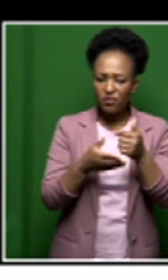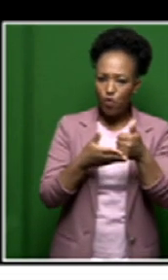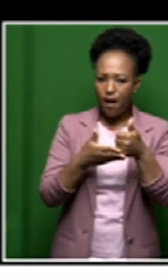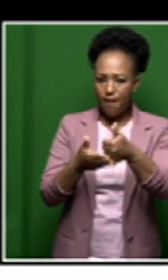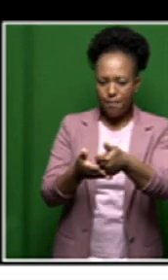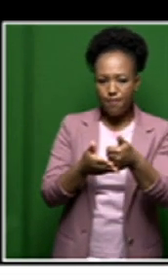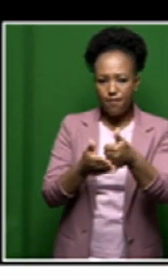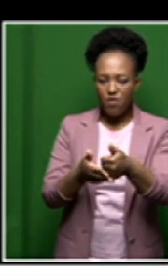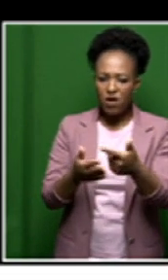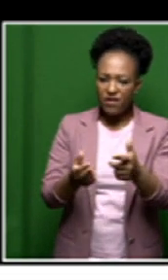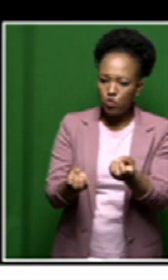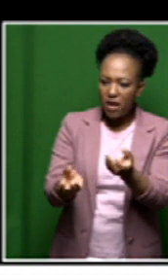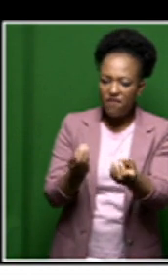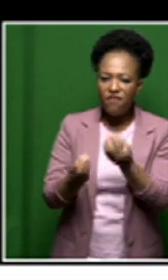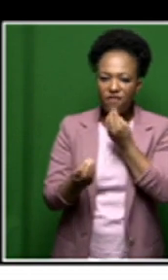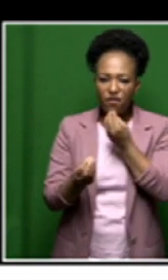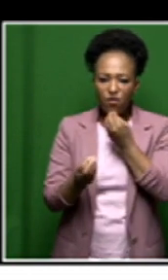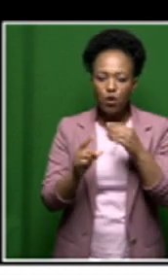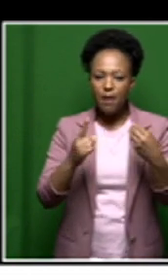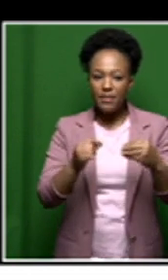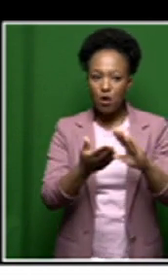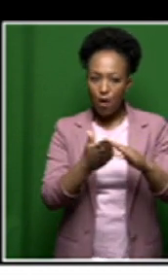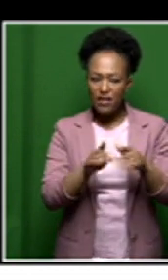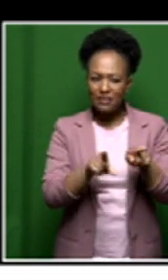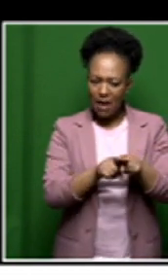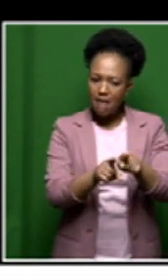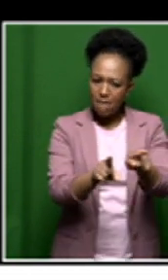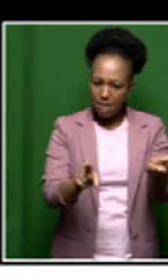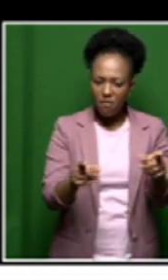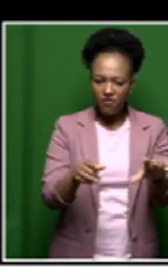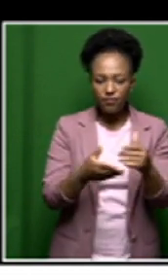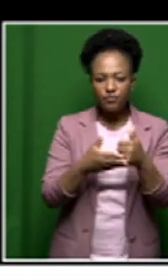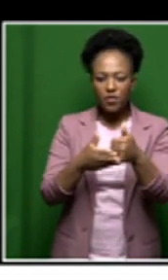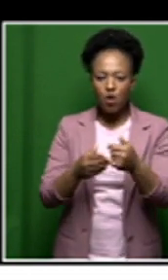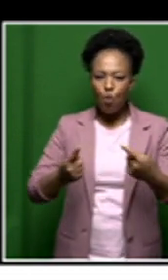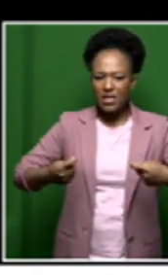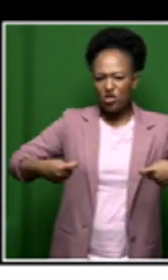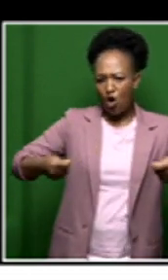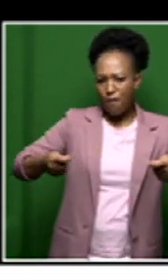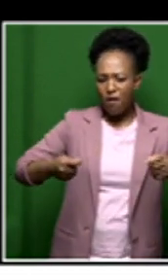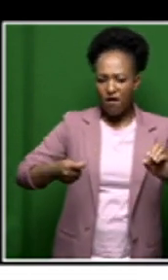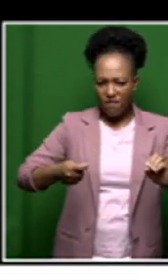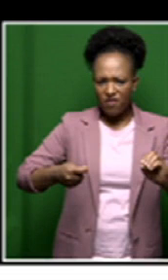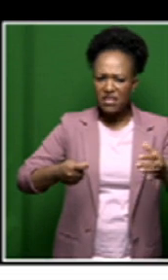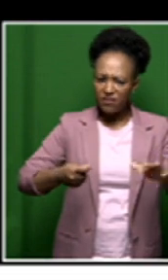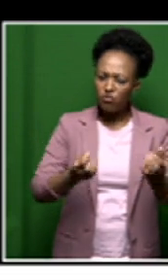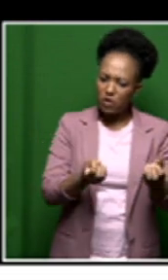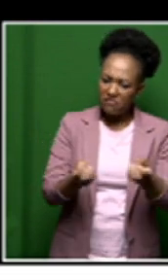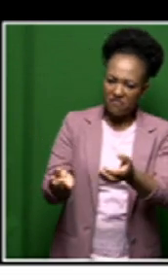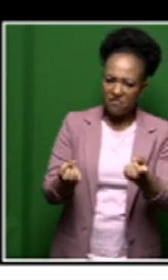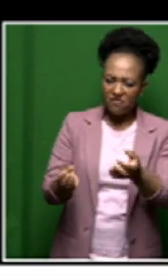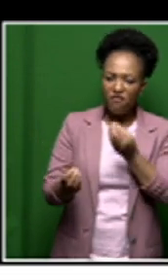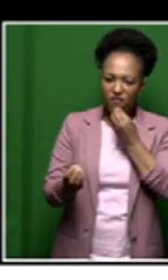by providing them food, including the business community, those who run shops there. They managed to provide